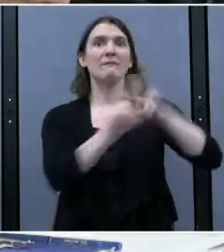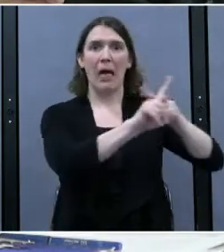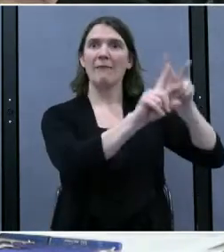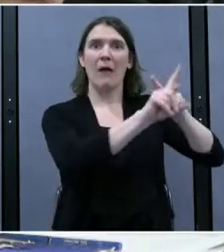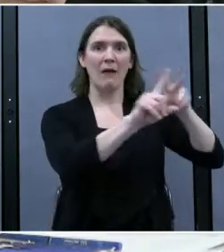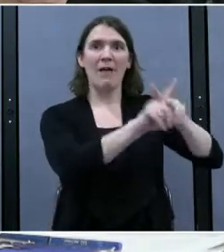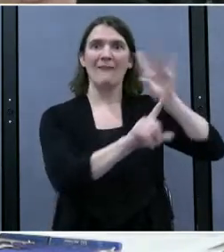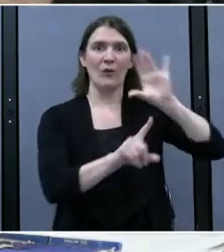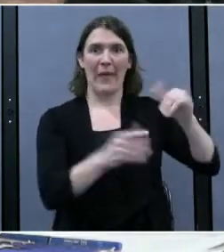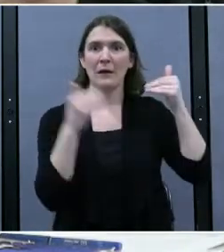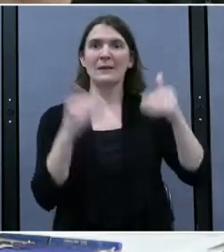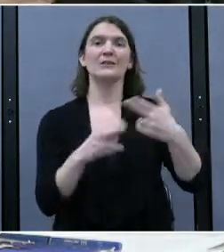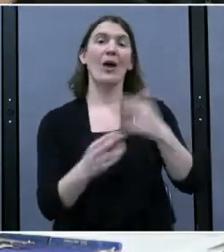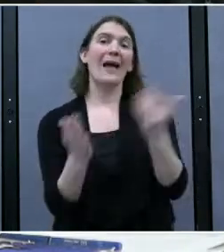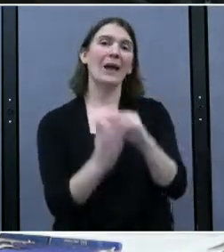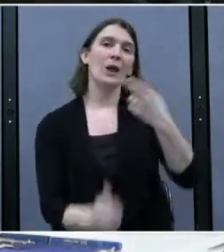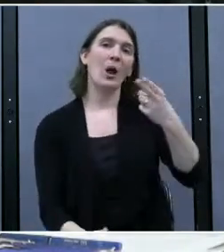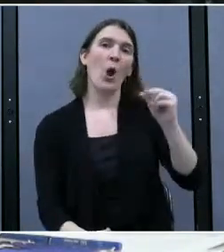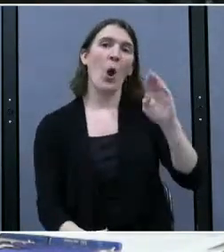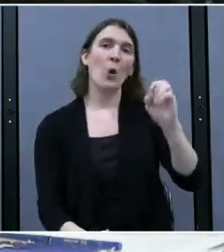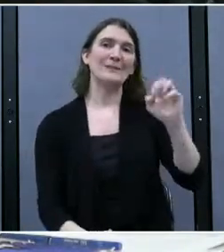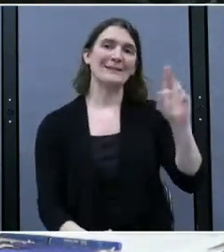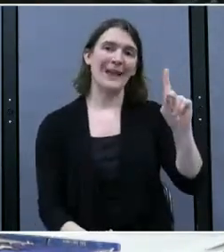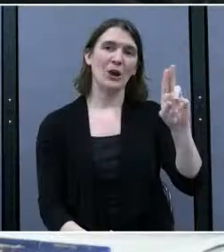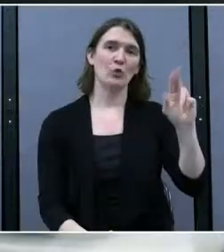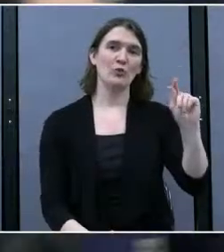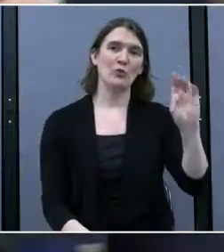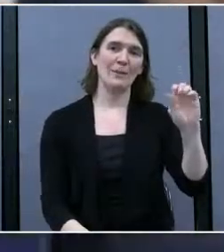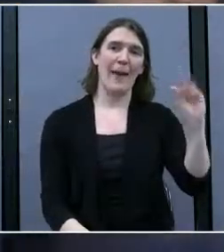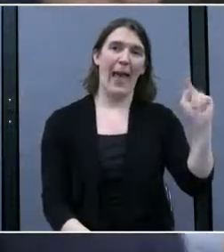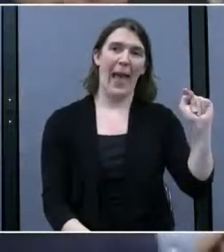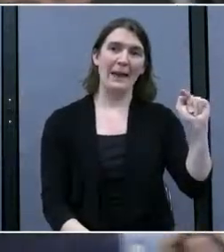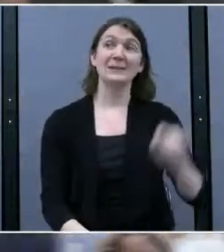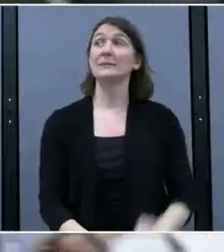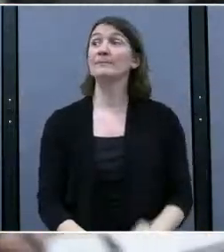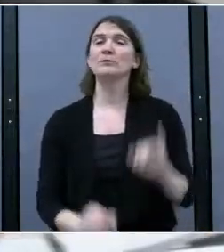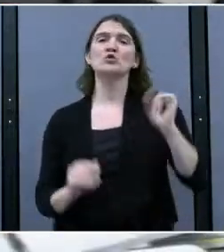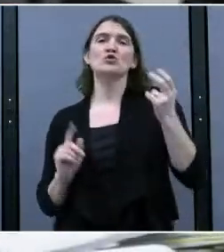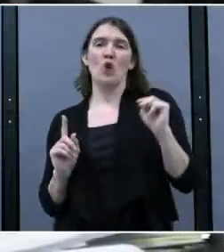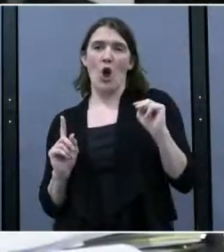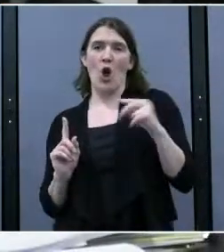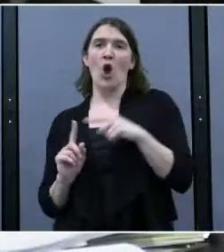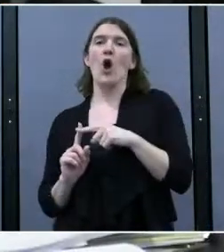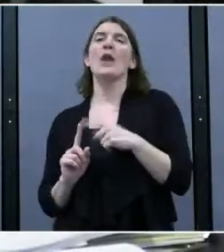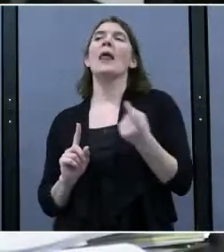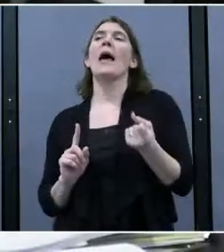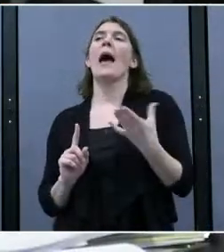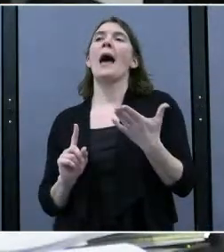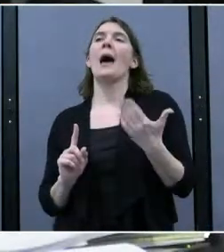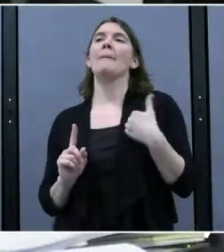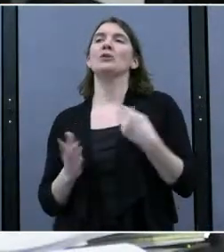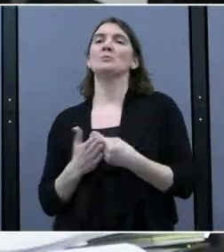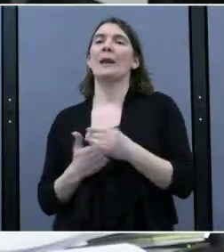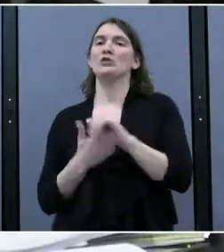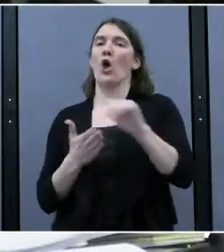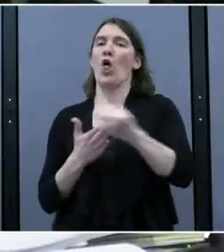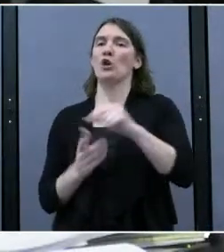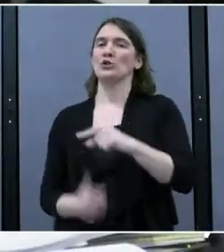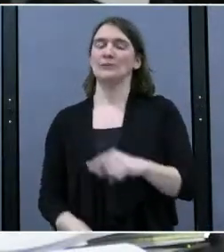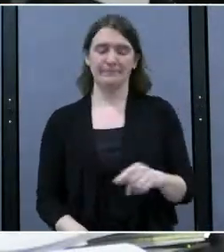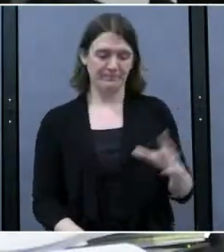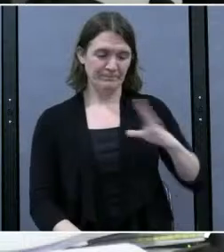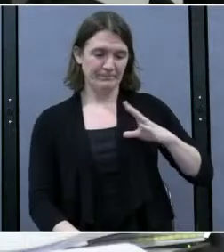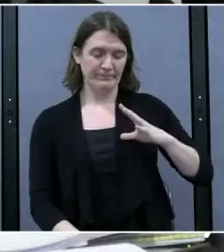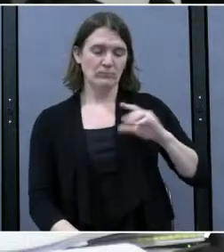Homestead Rebate Act, the better. Yeah. John's got some information on the per 100,000. Yeah,